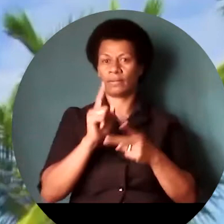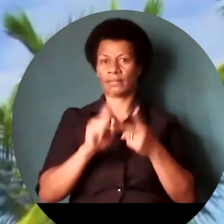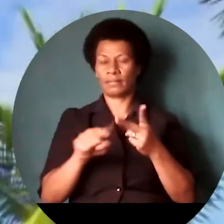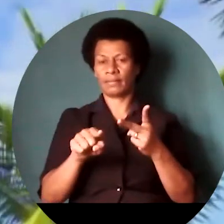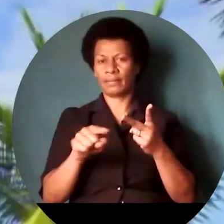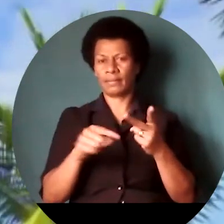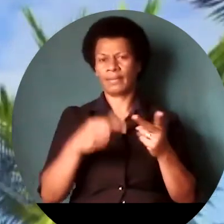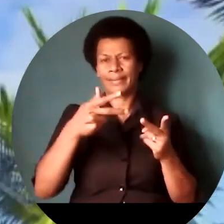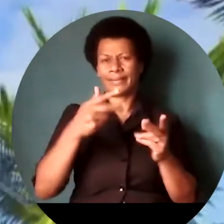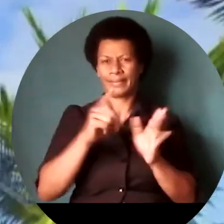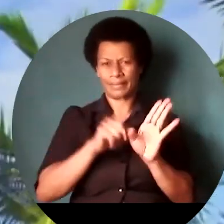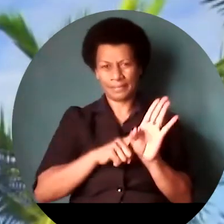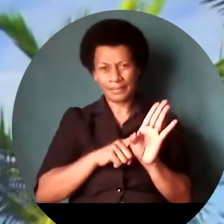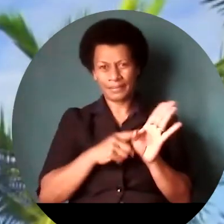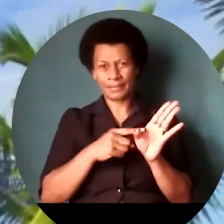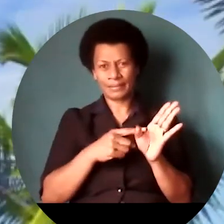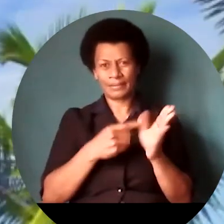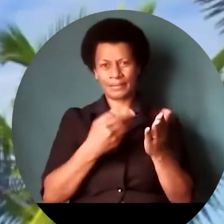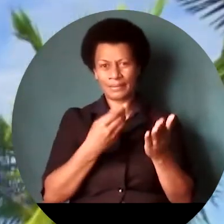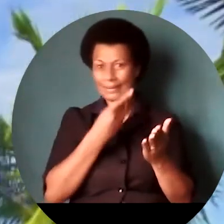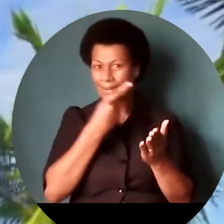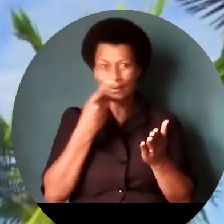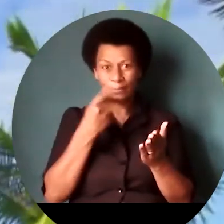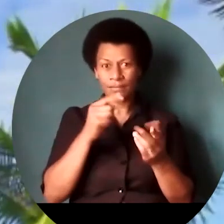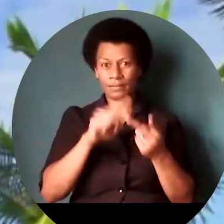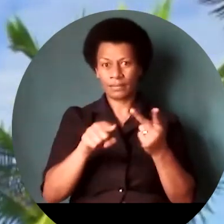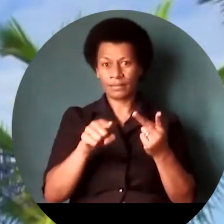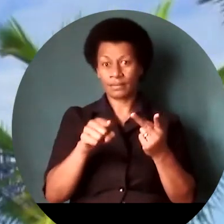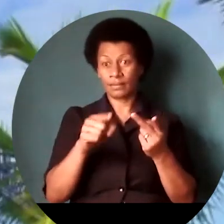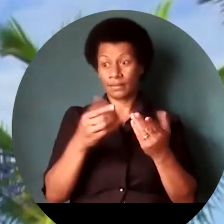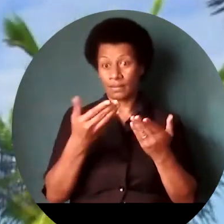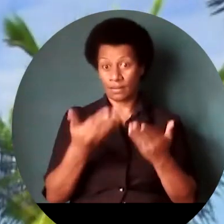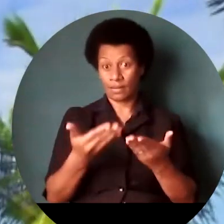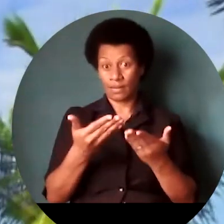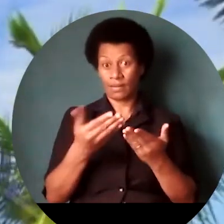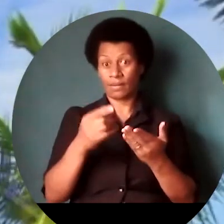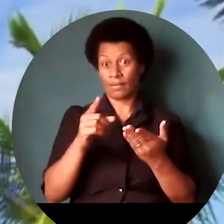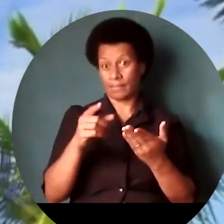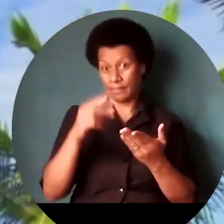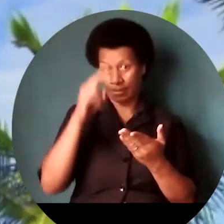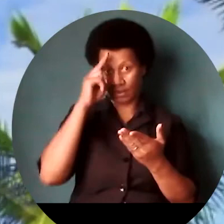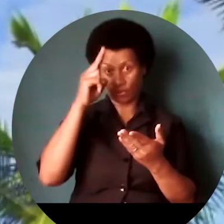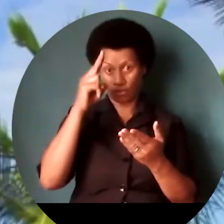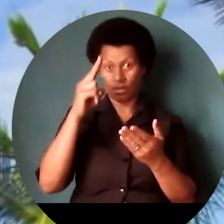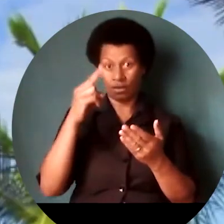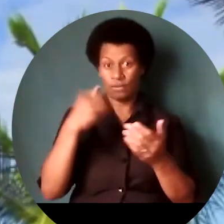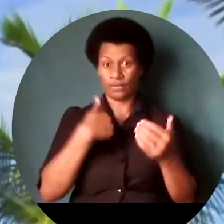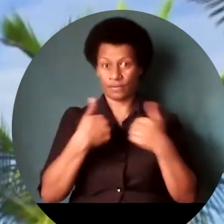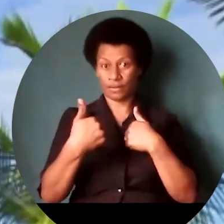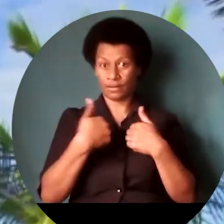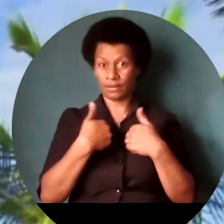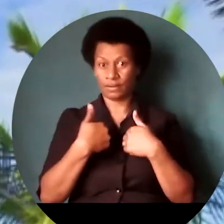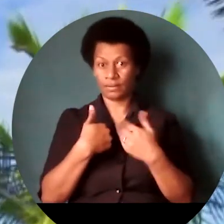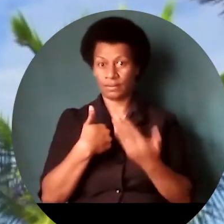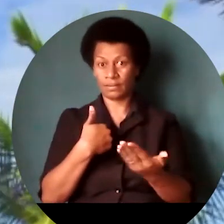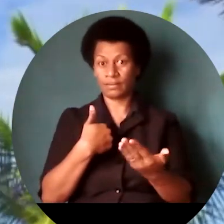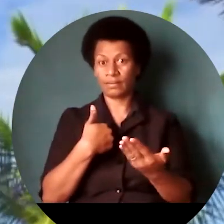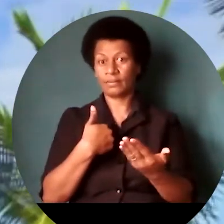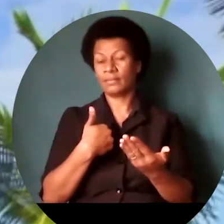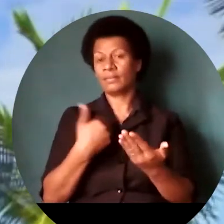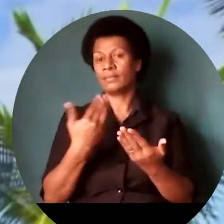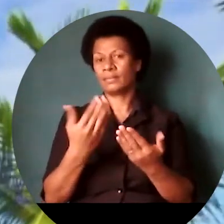years, 10 years as a secondary school teacher in schools around Fiji, and 18 years in higher